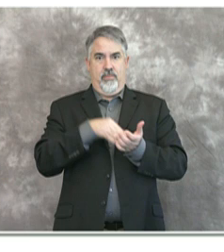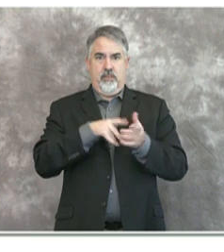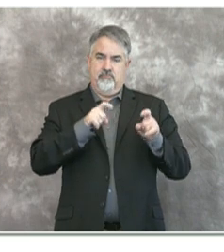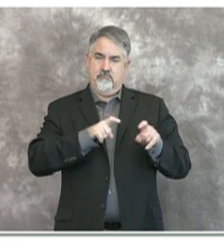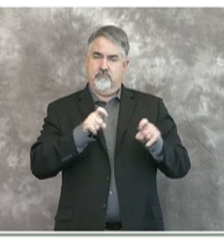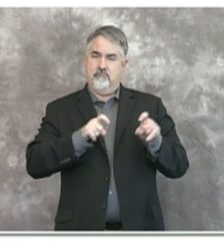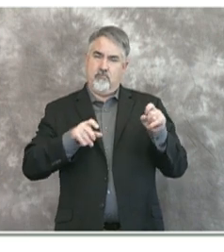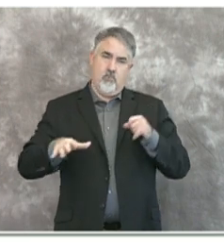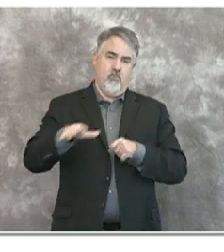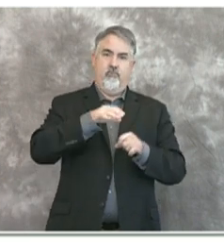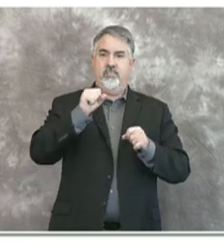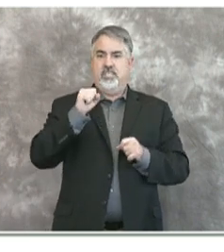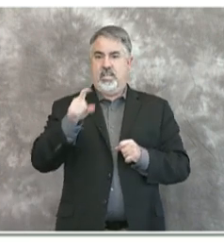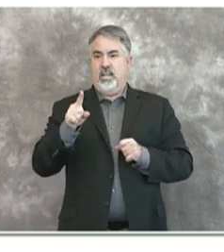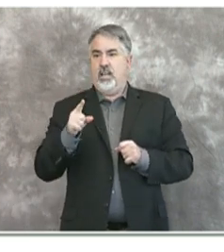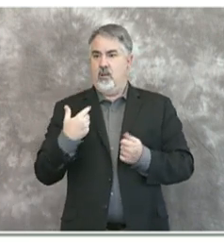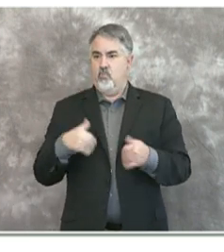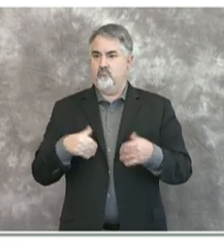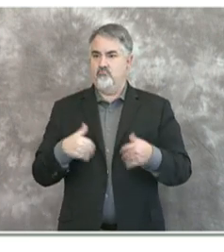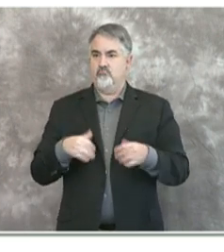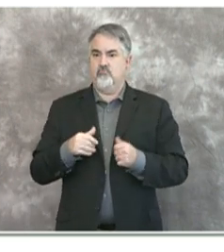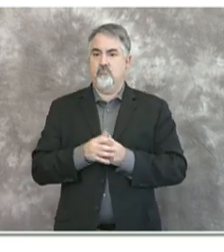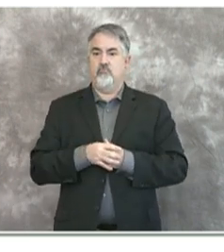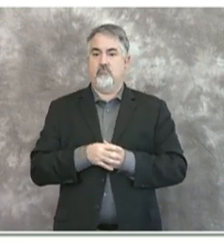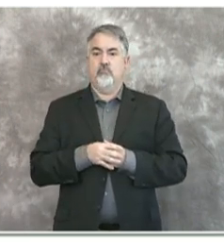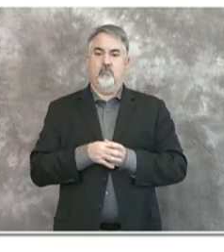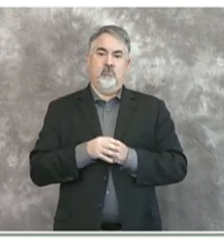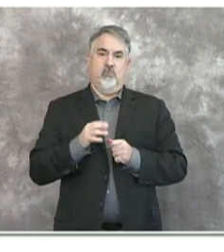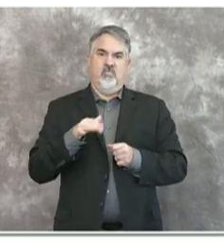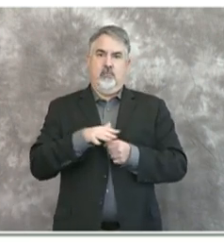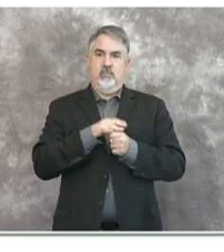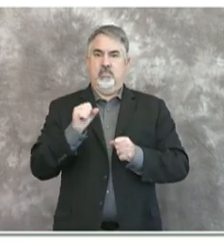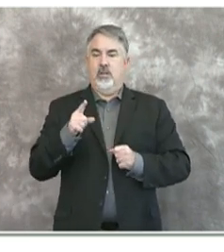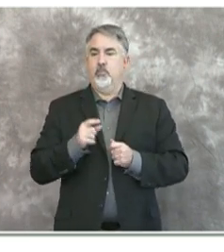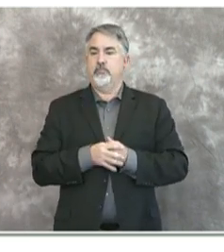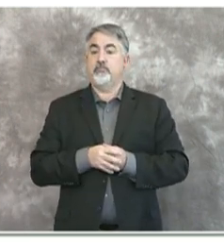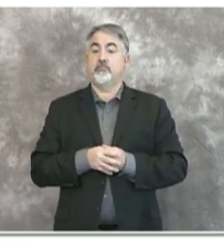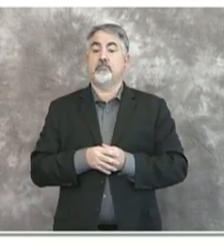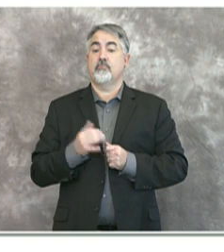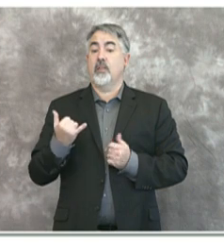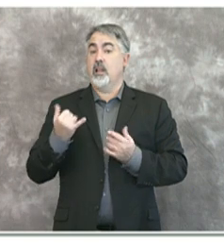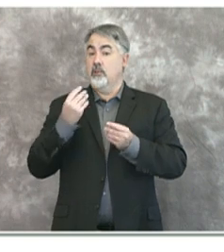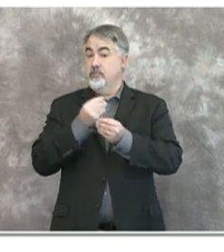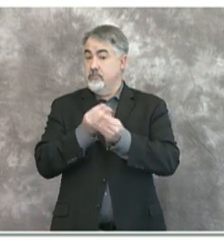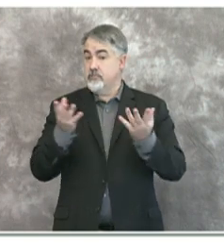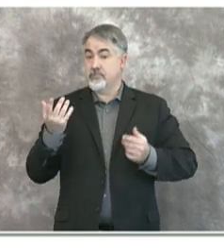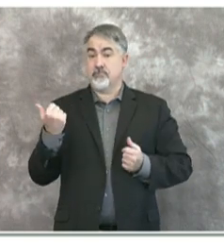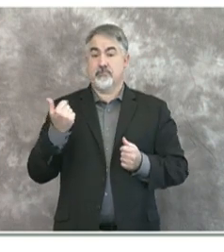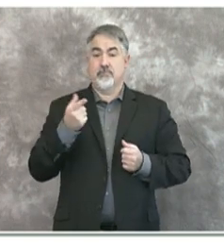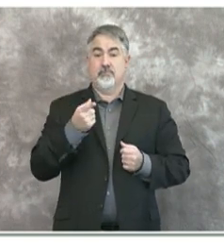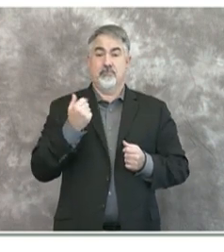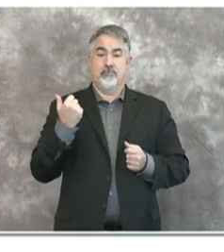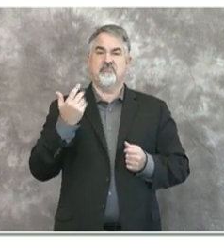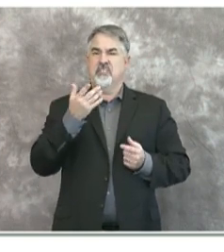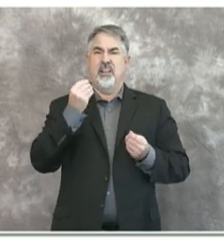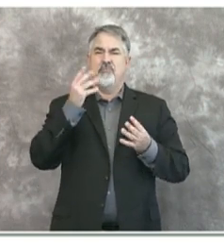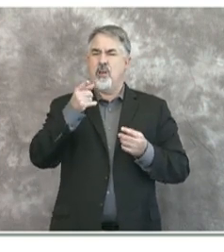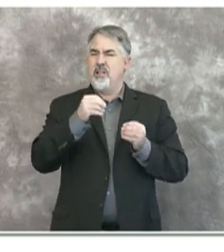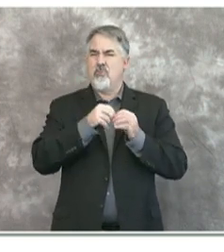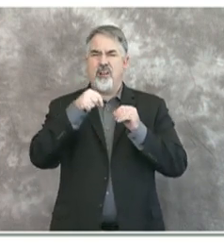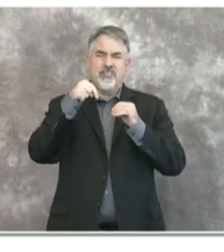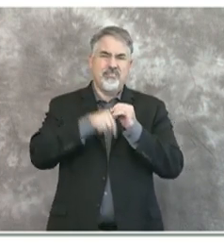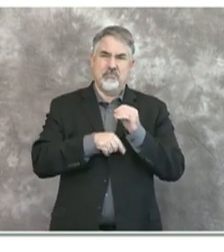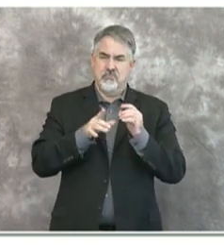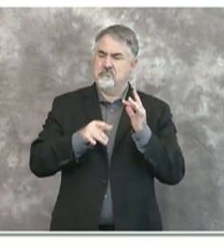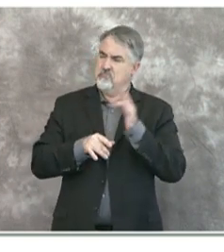72,634 tests performed regionally. And as a reminder, all of this information can be found on our website. That is